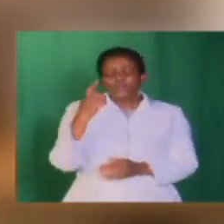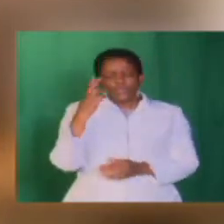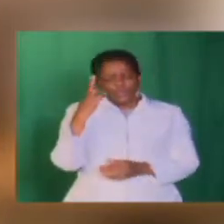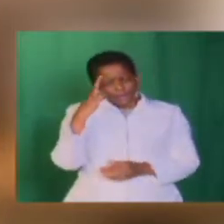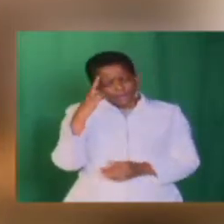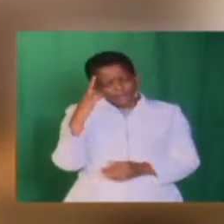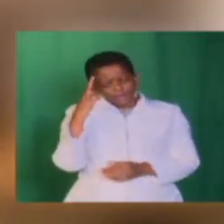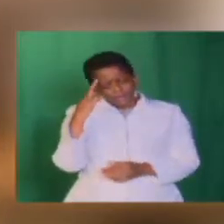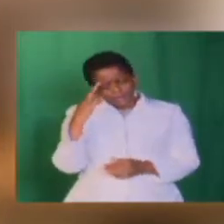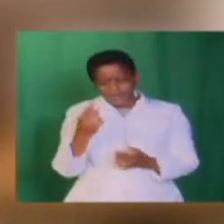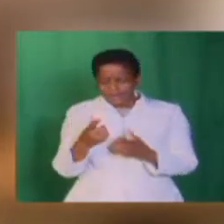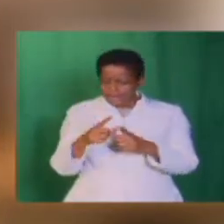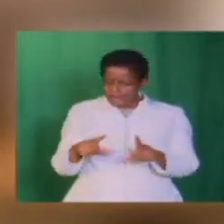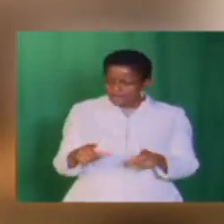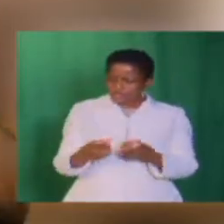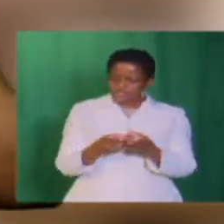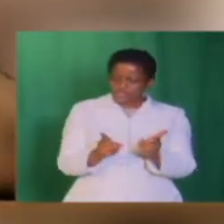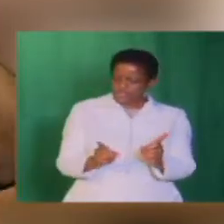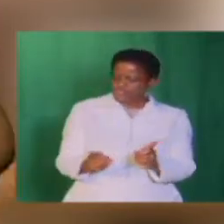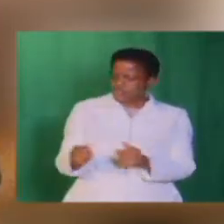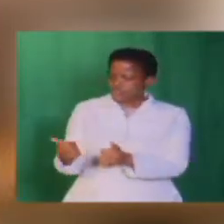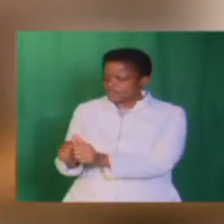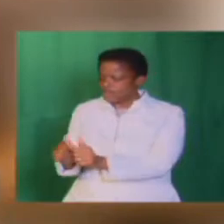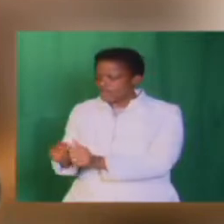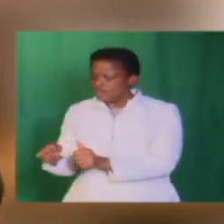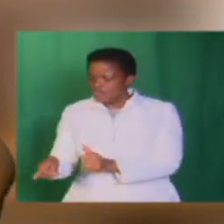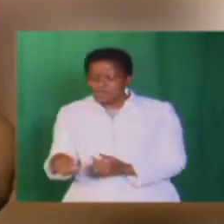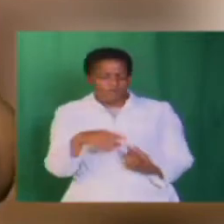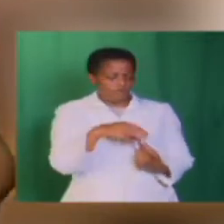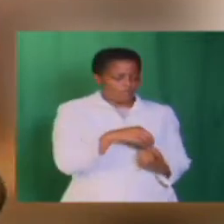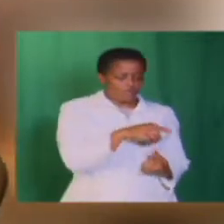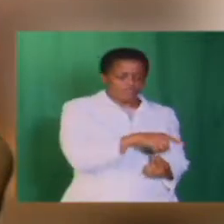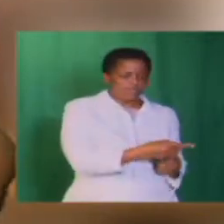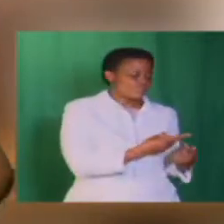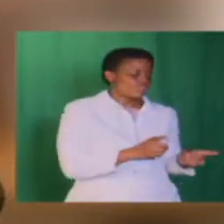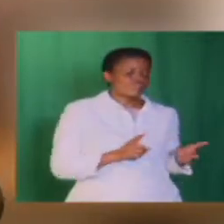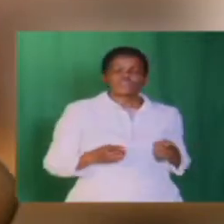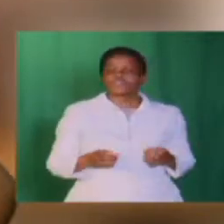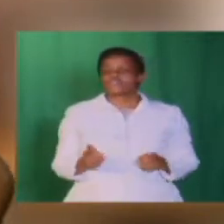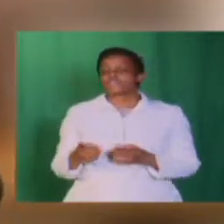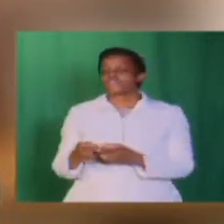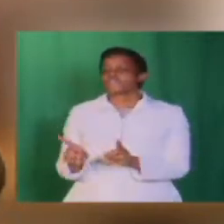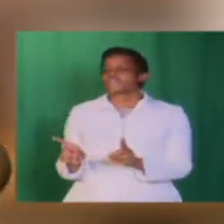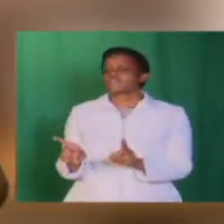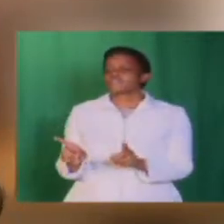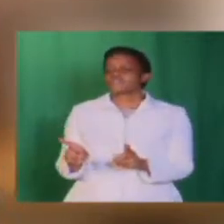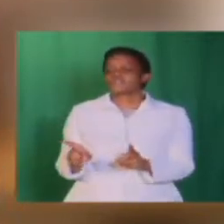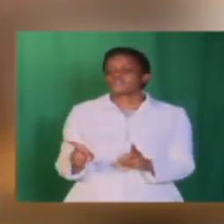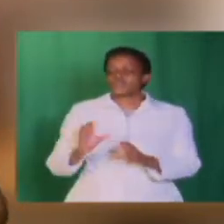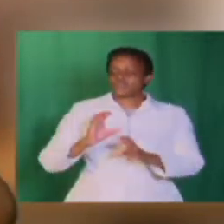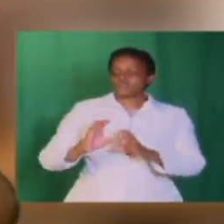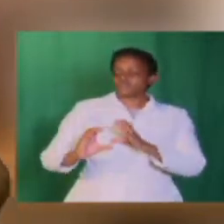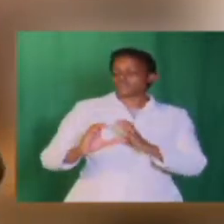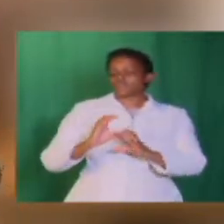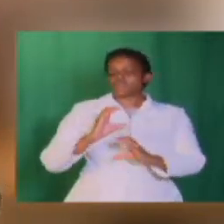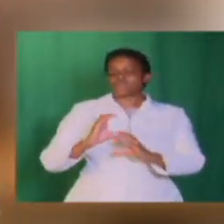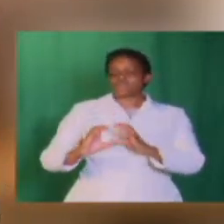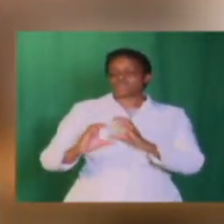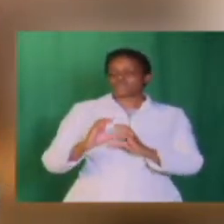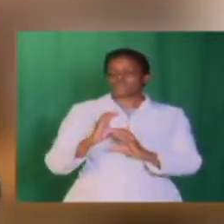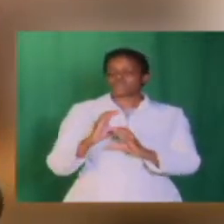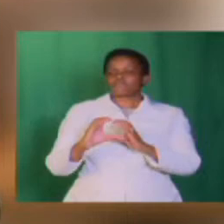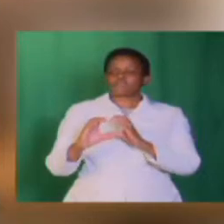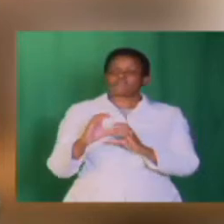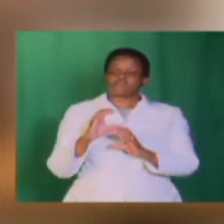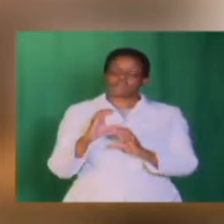can use language in this way. So be aware that we are always engaging in a conversation, and we engage